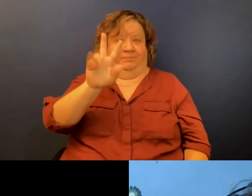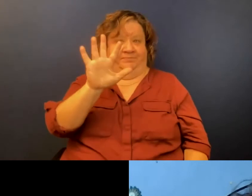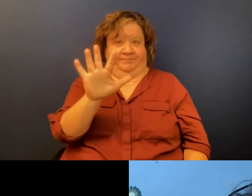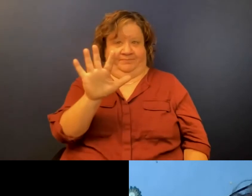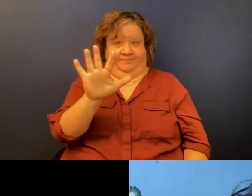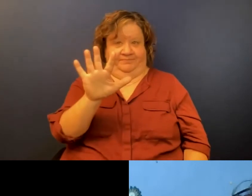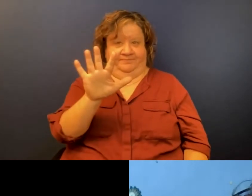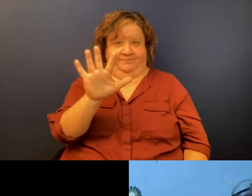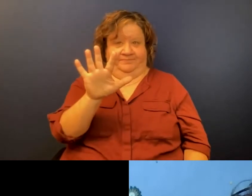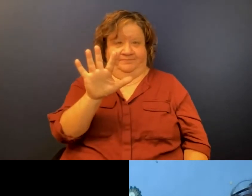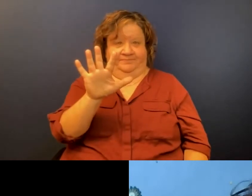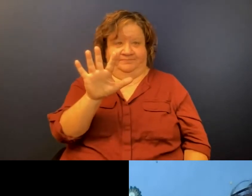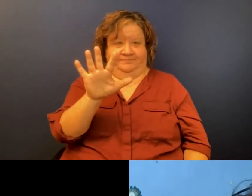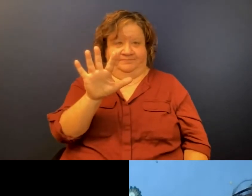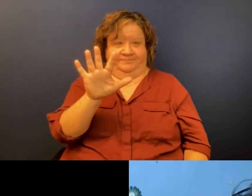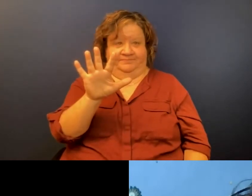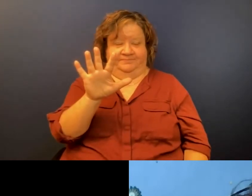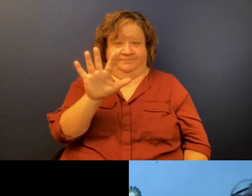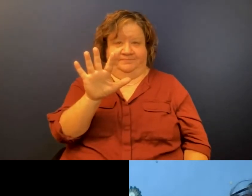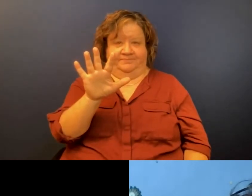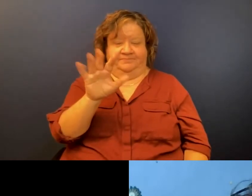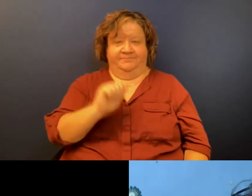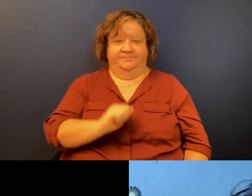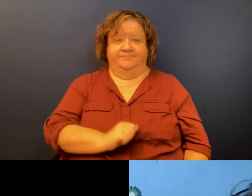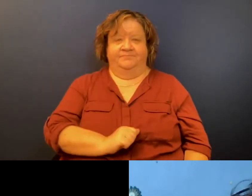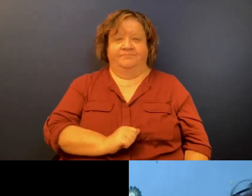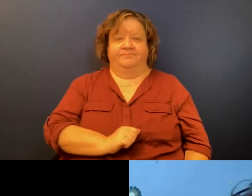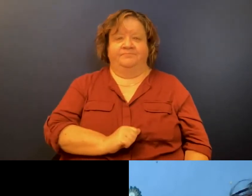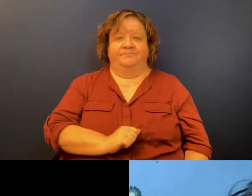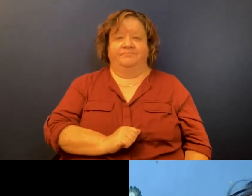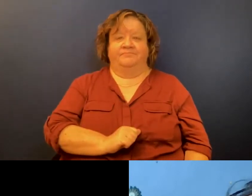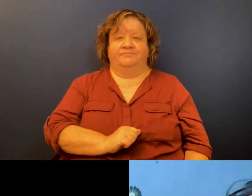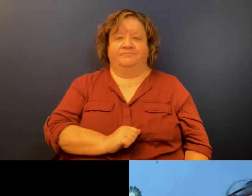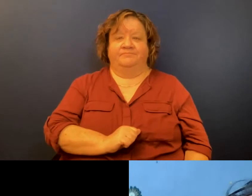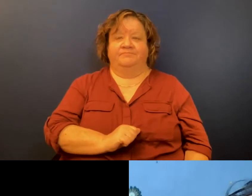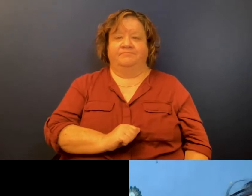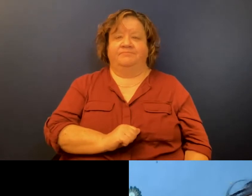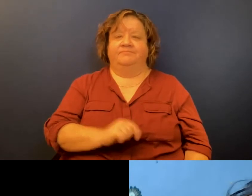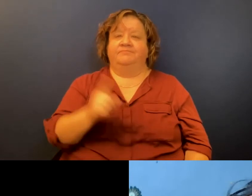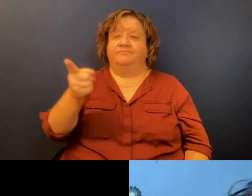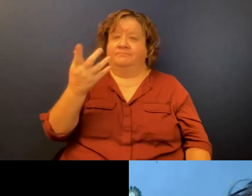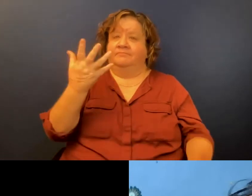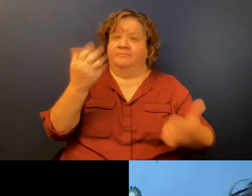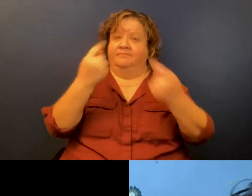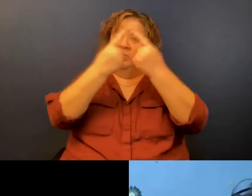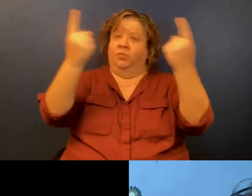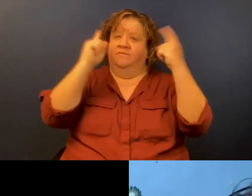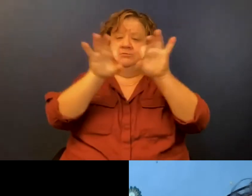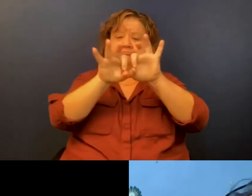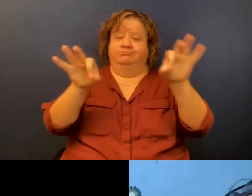Es She is has a degree in social communication, and she has written several articles